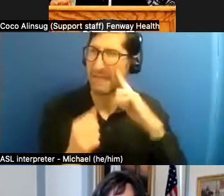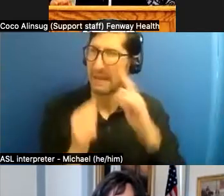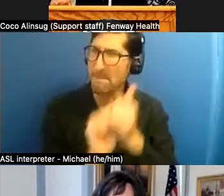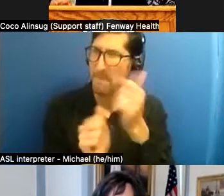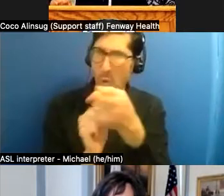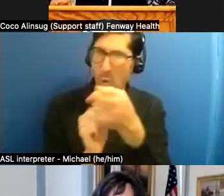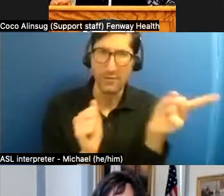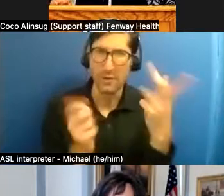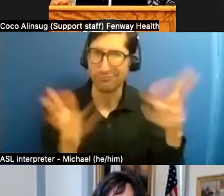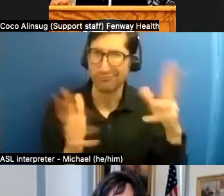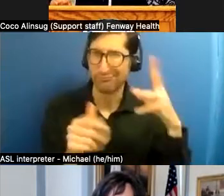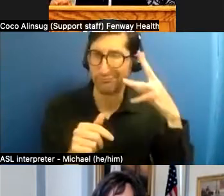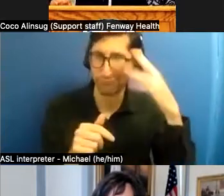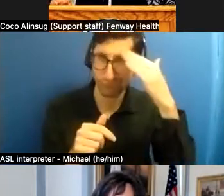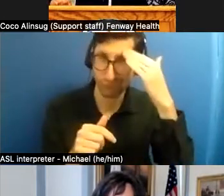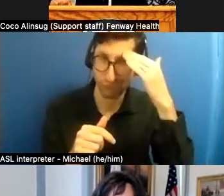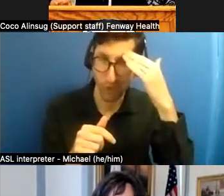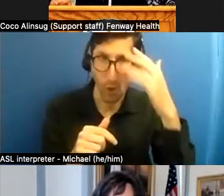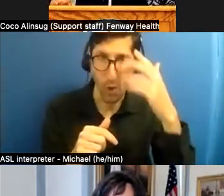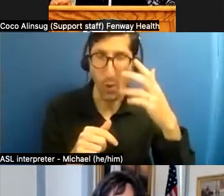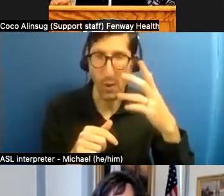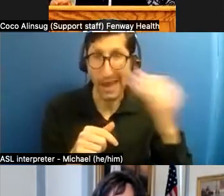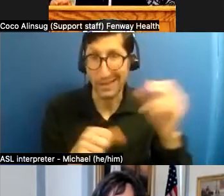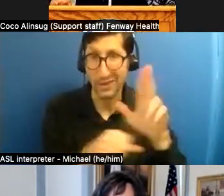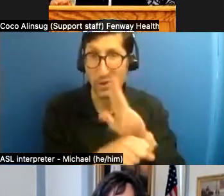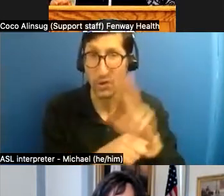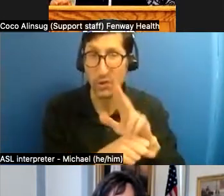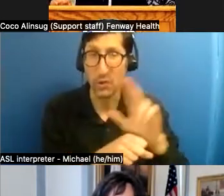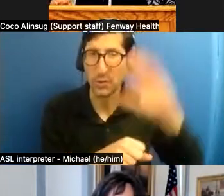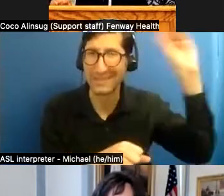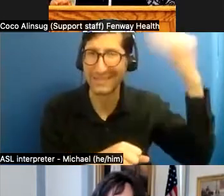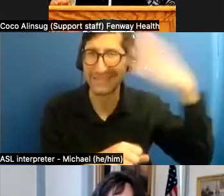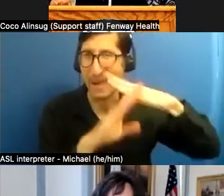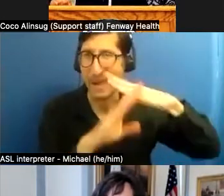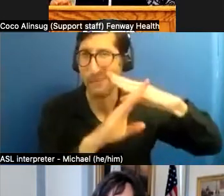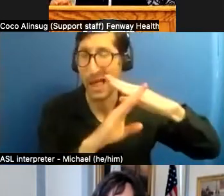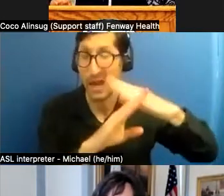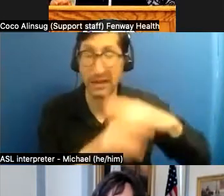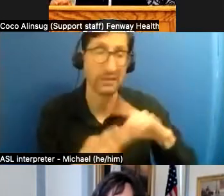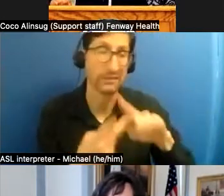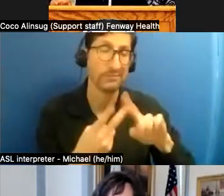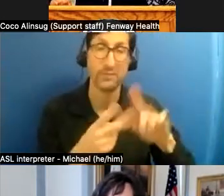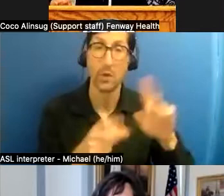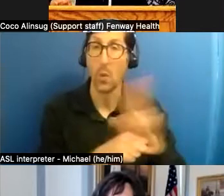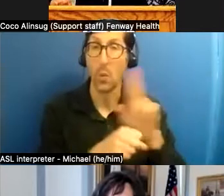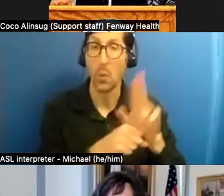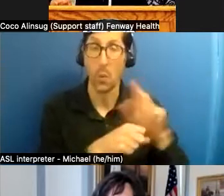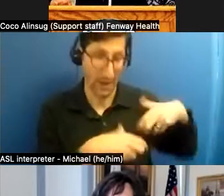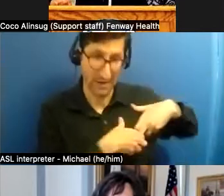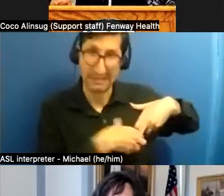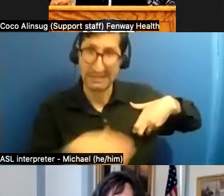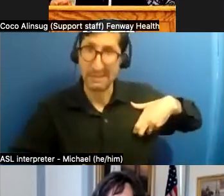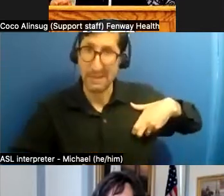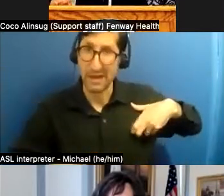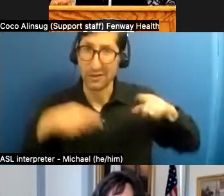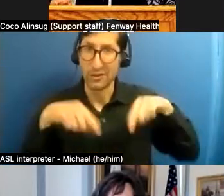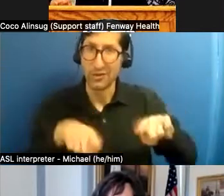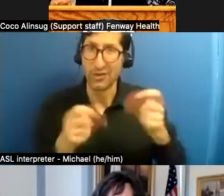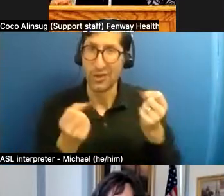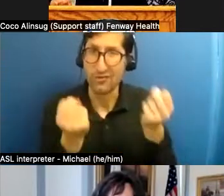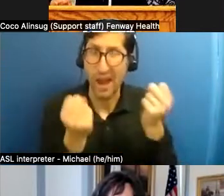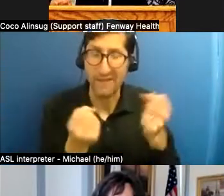here have and continue to use sunscreen on hot, sunny days, wear seatbelts when driving, respect